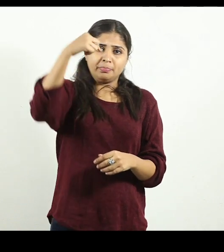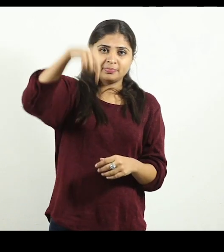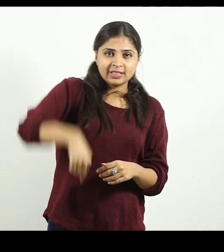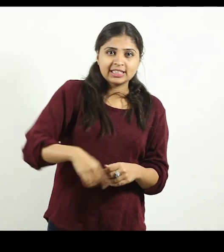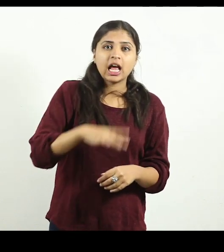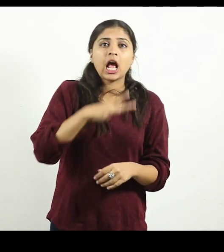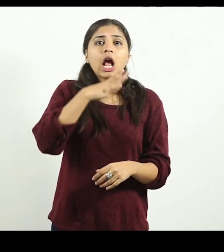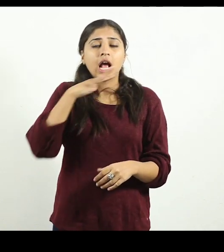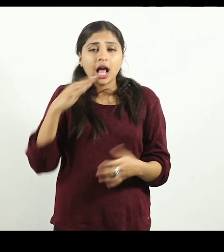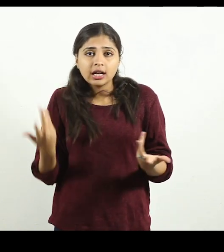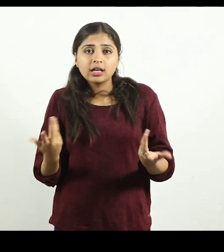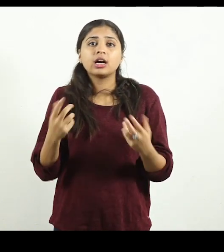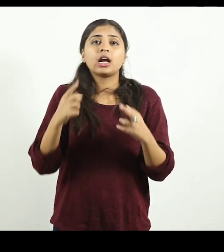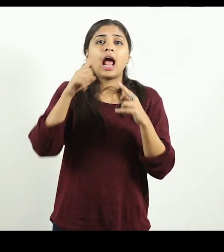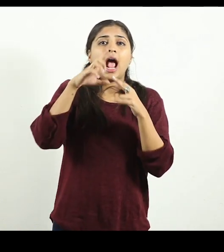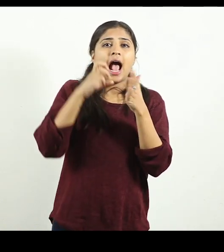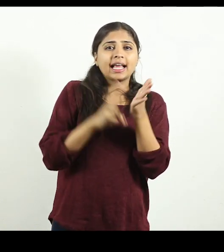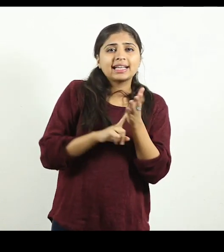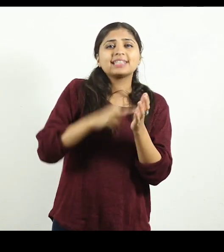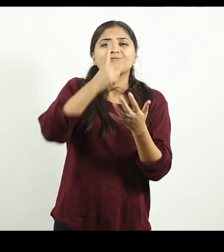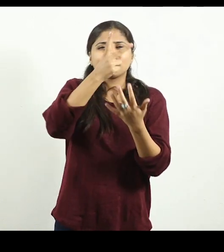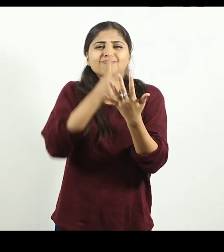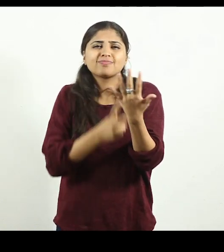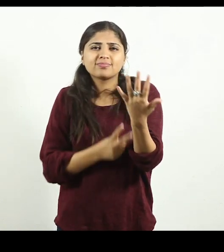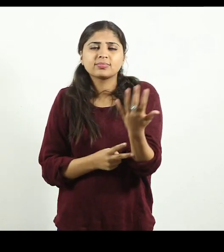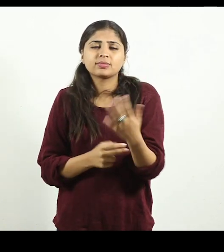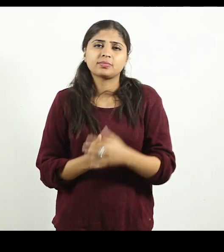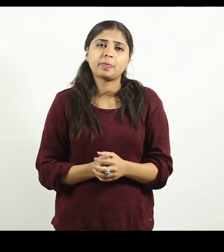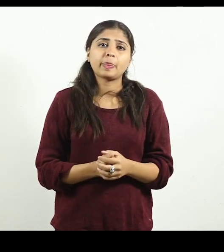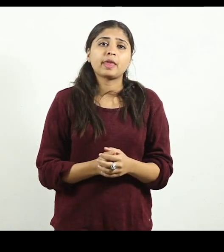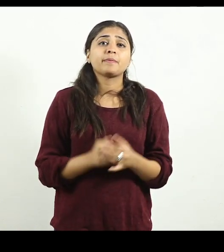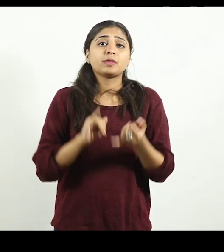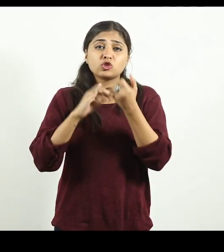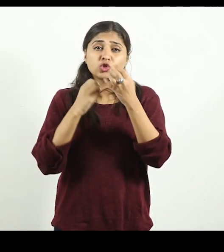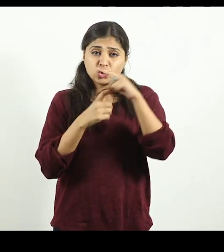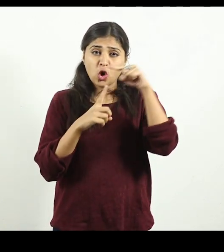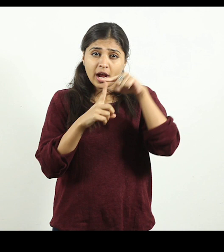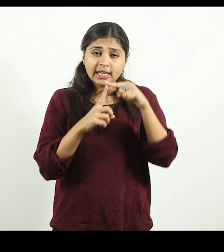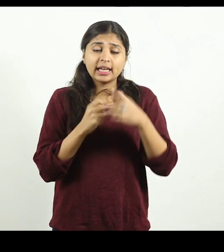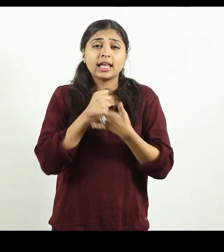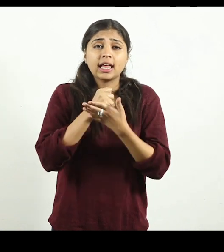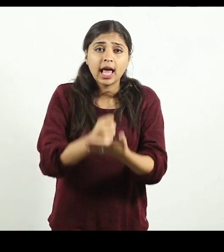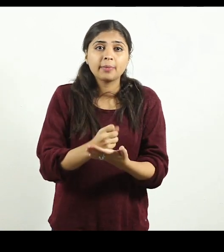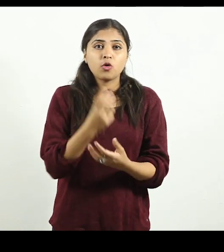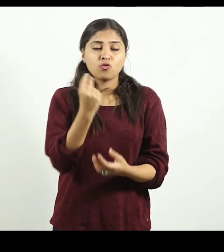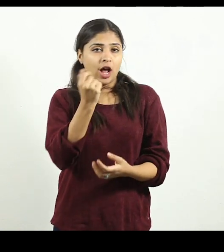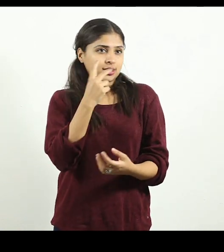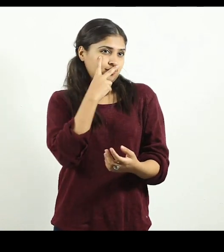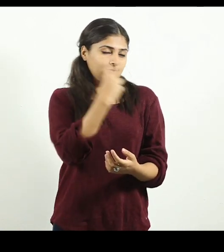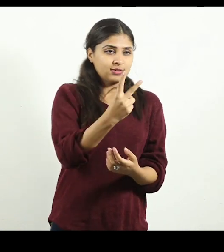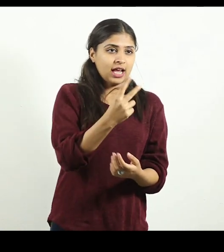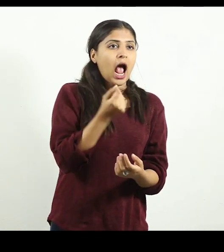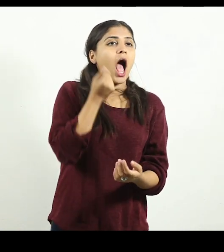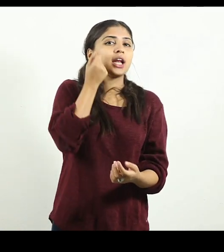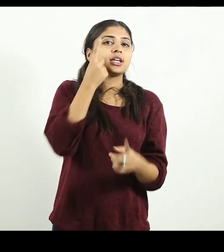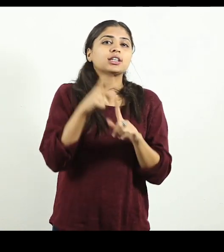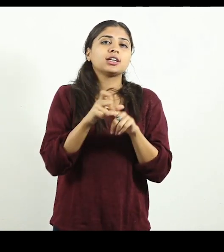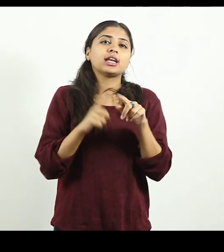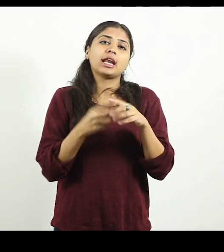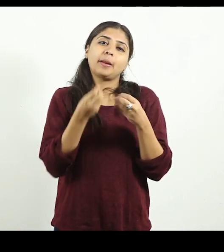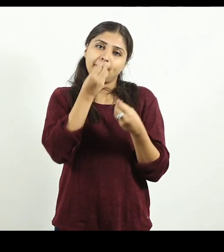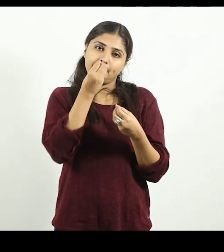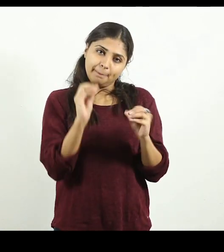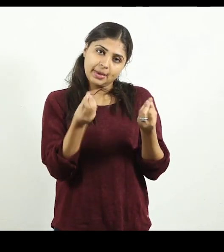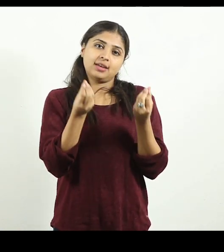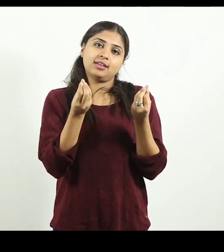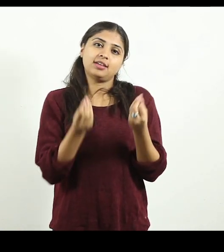or icons. Sorting data helps you to quickly visualize and understand your data